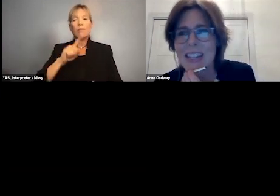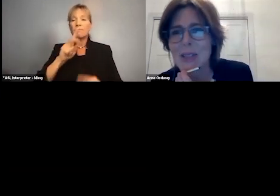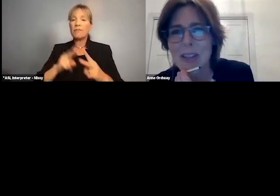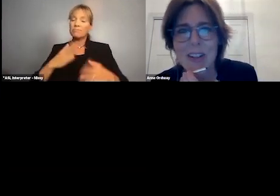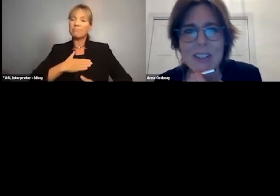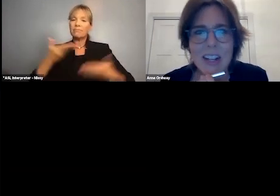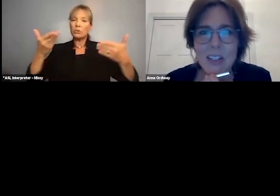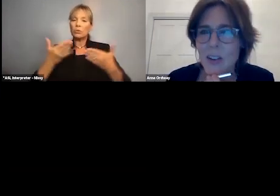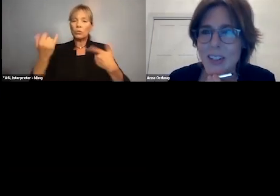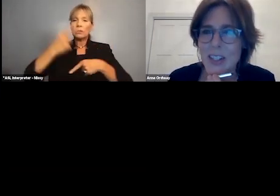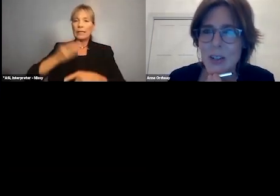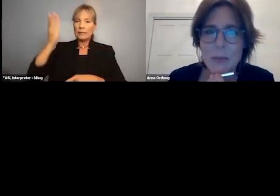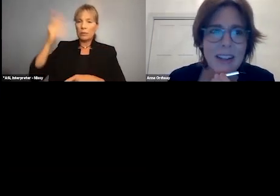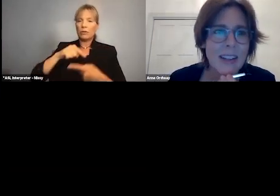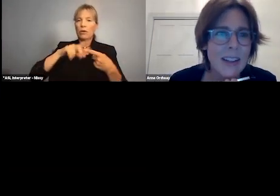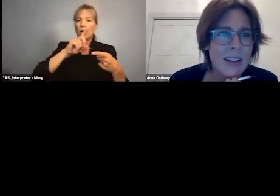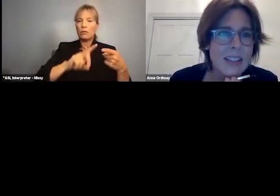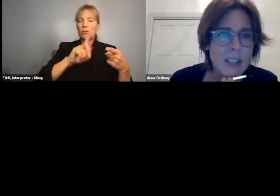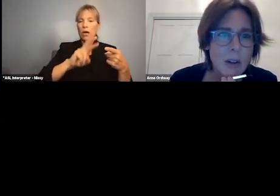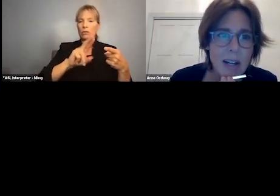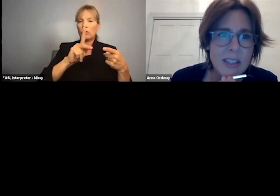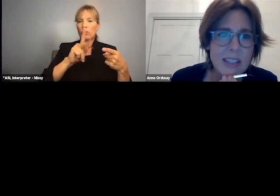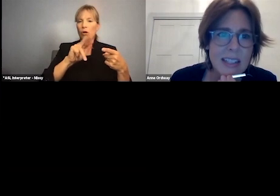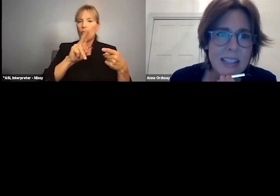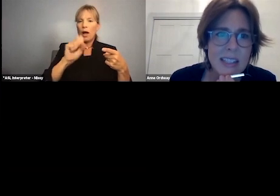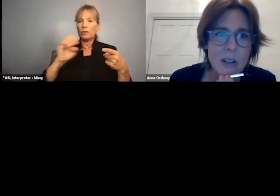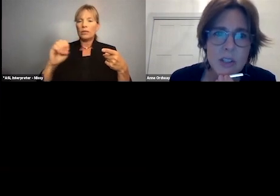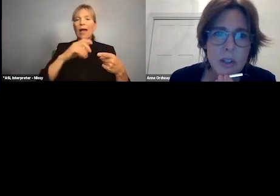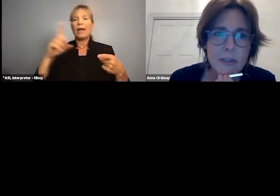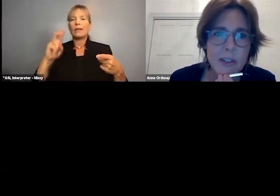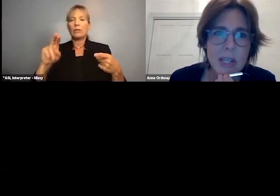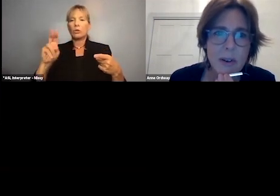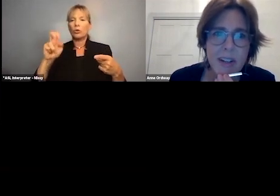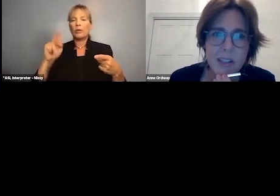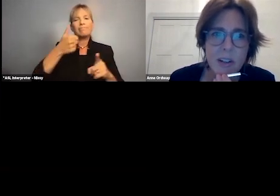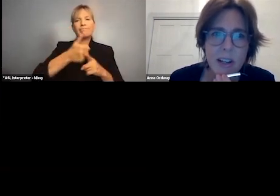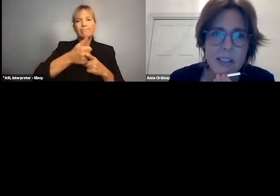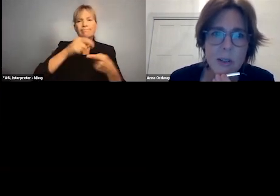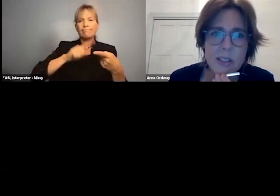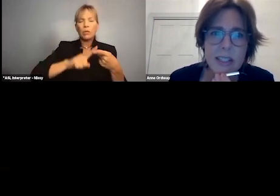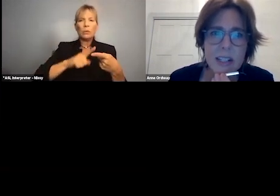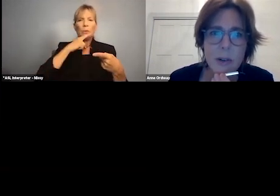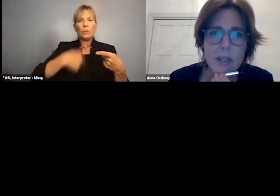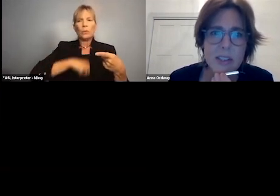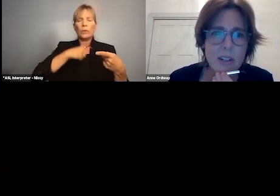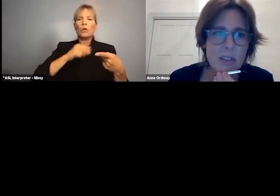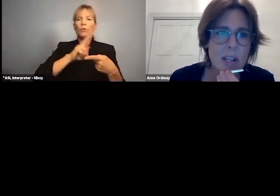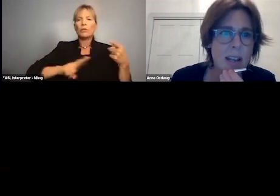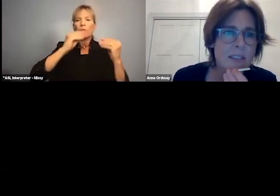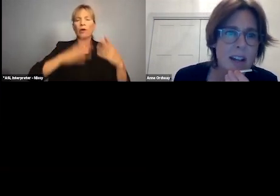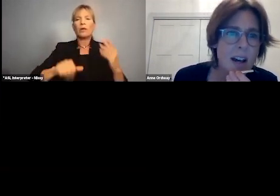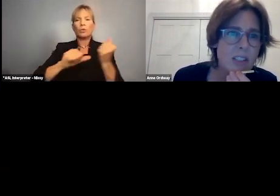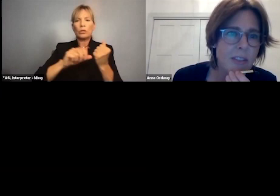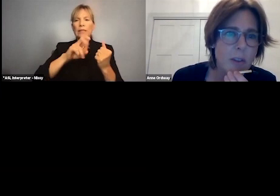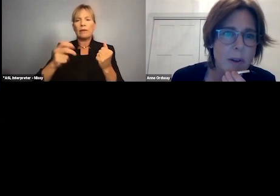to introduce today's speakers, Dr. Krause and Newman. Dr. Krause is a distinguished university professor and associate dean for